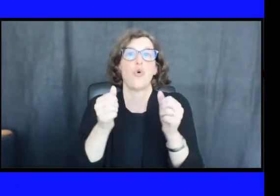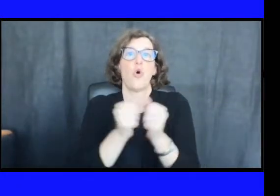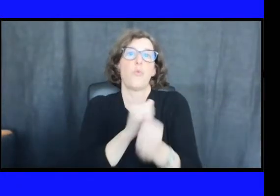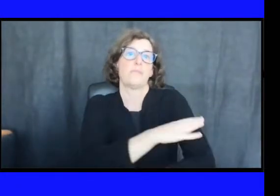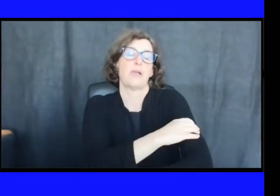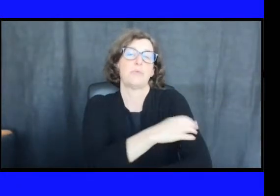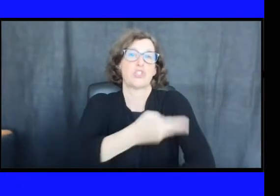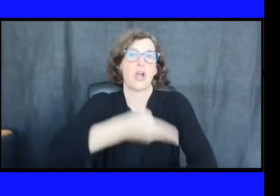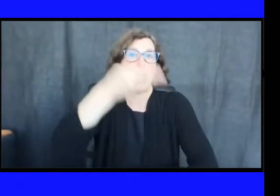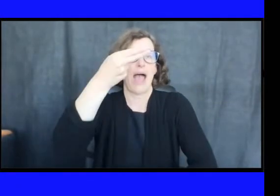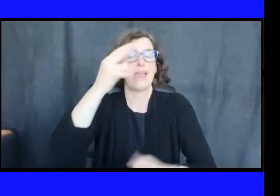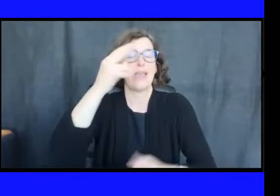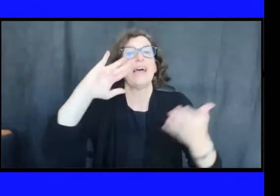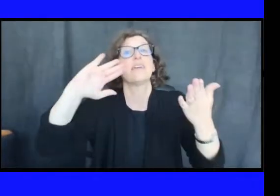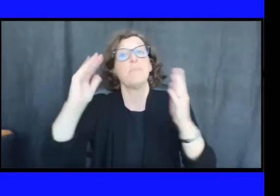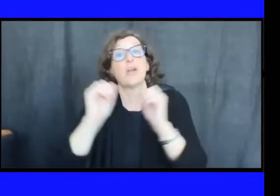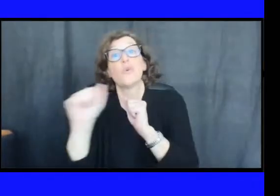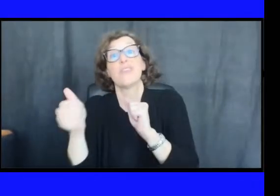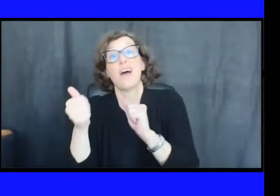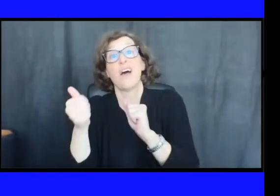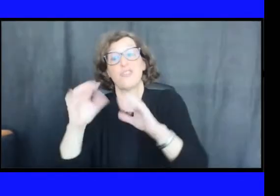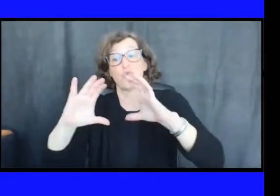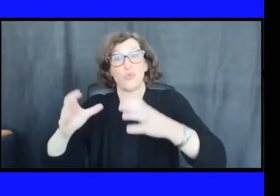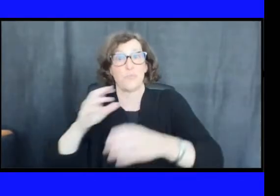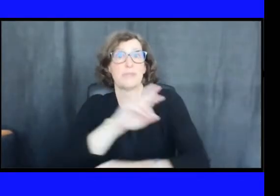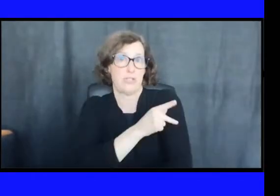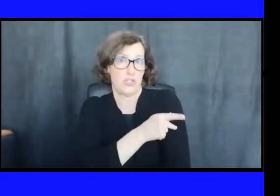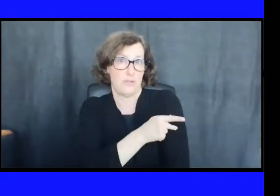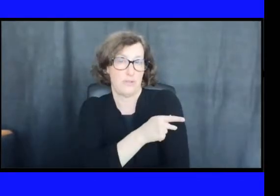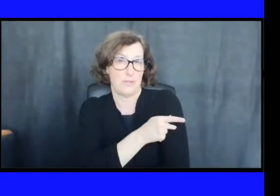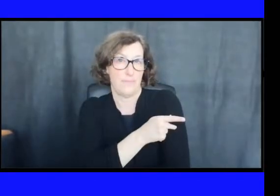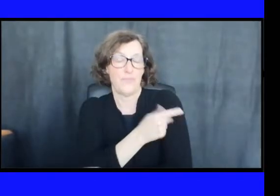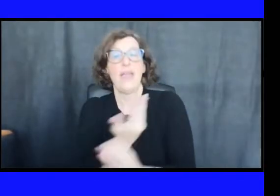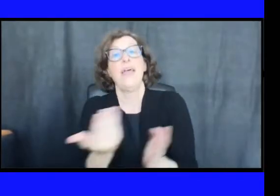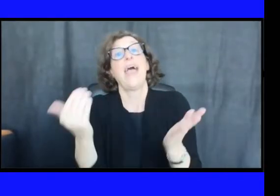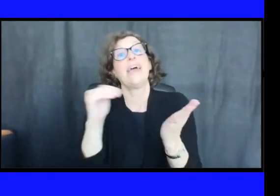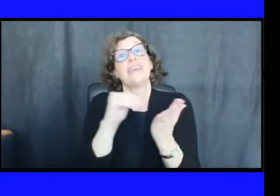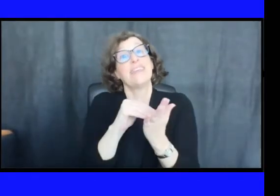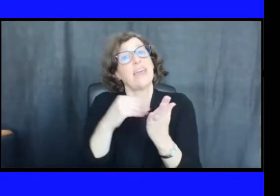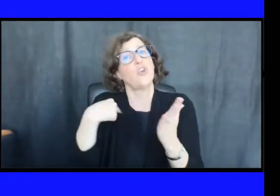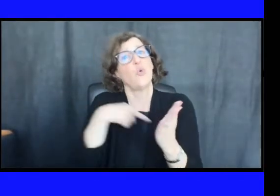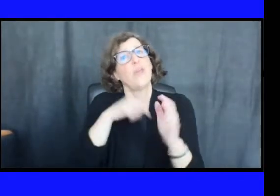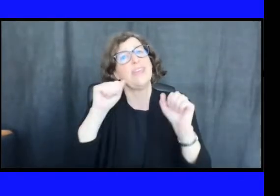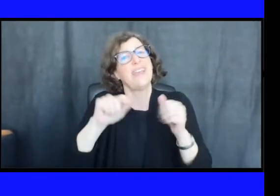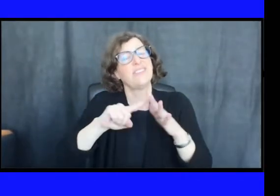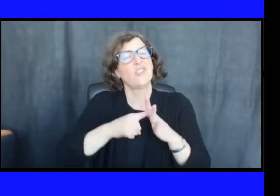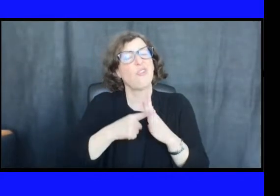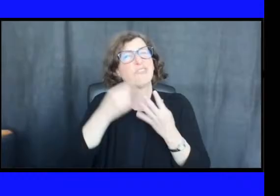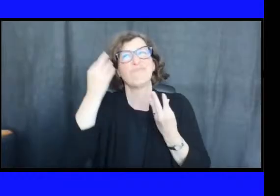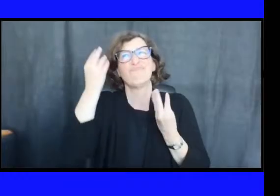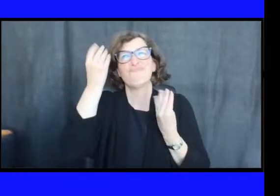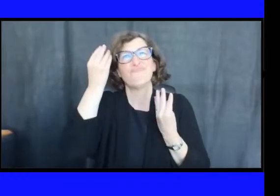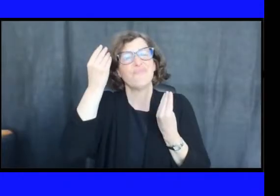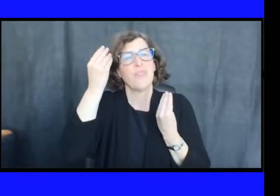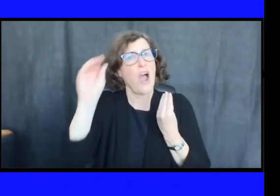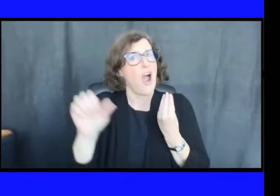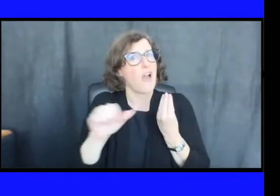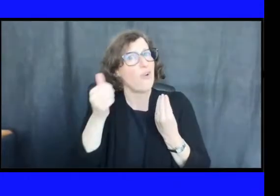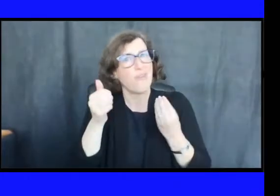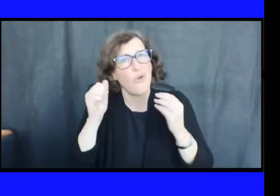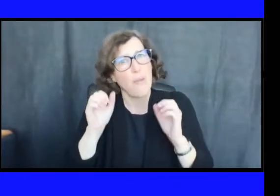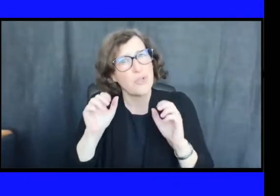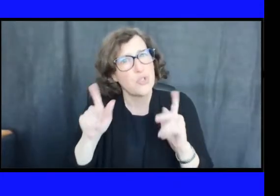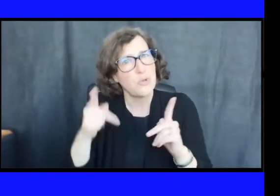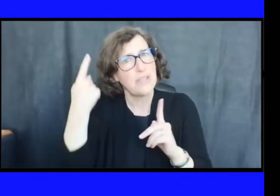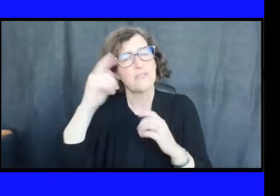to see how their data looks, how their chronic disease data looks according to these stratifications,